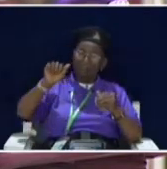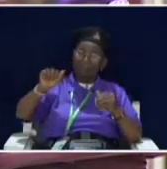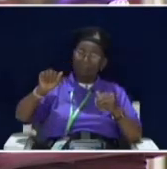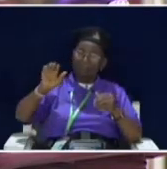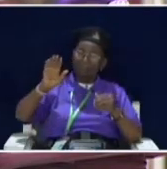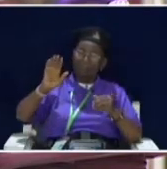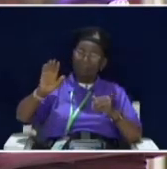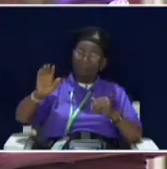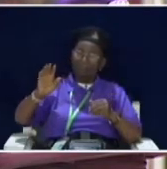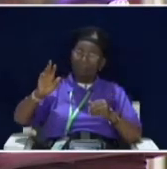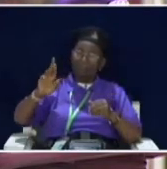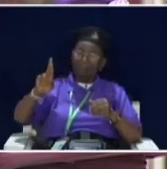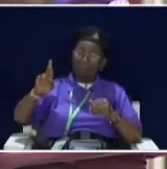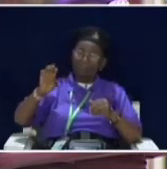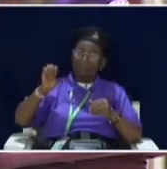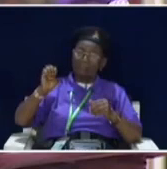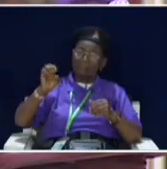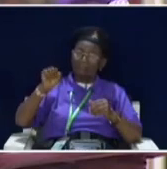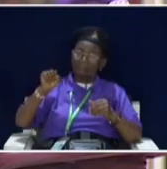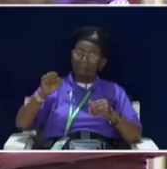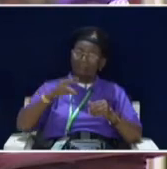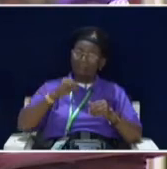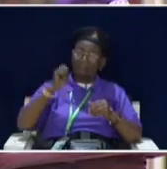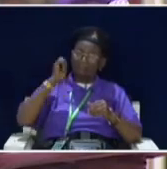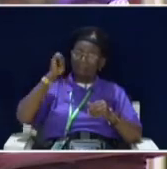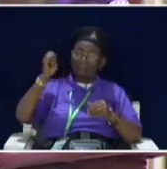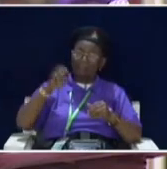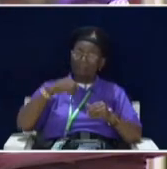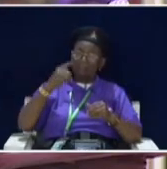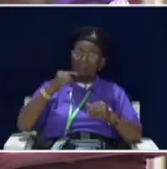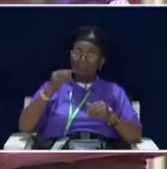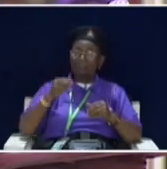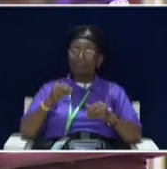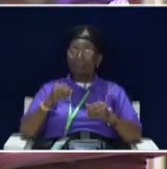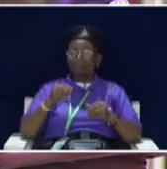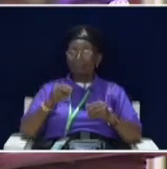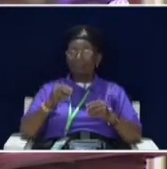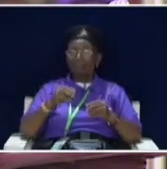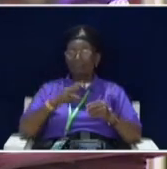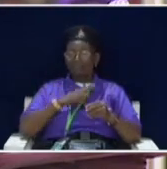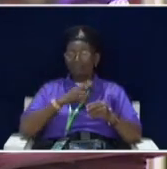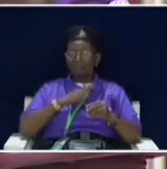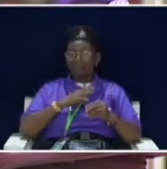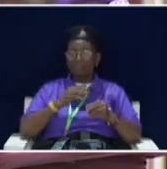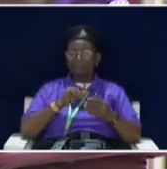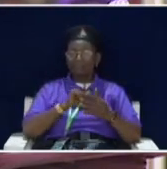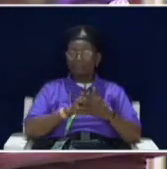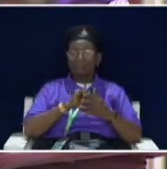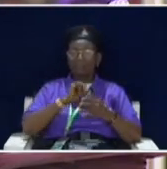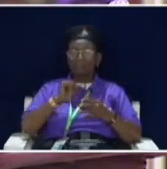here. And he said, that's the city.